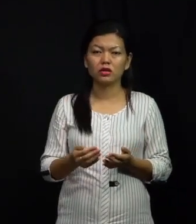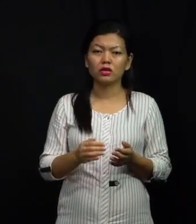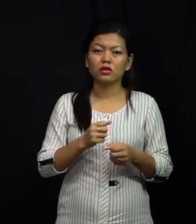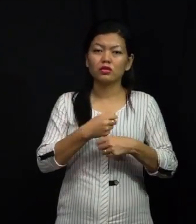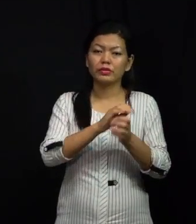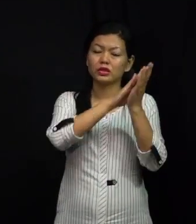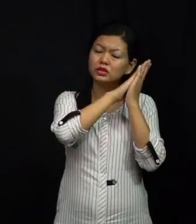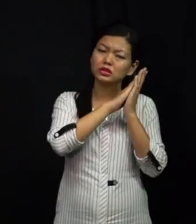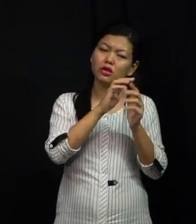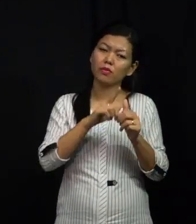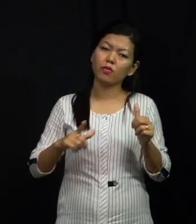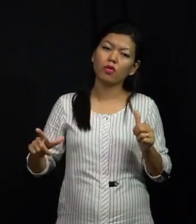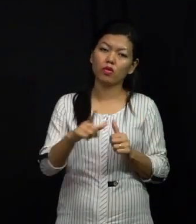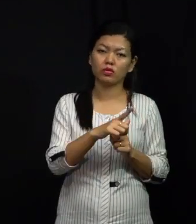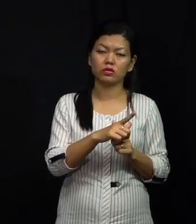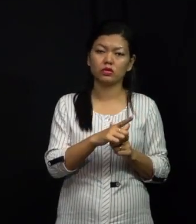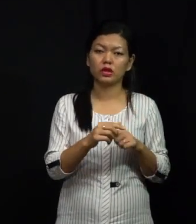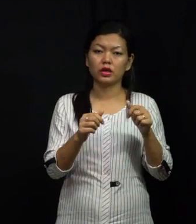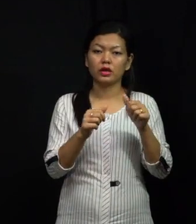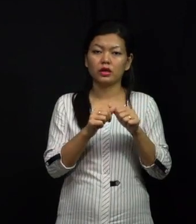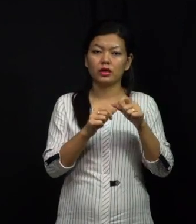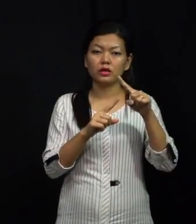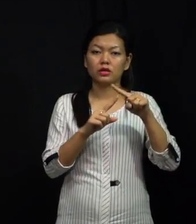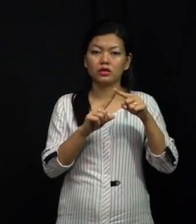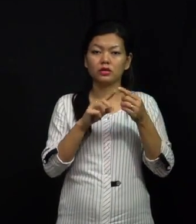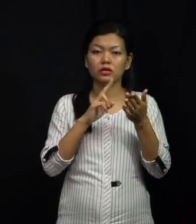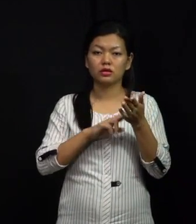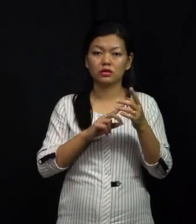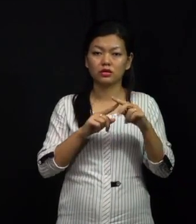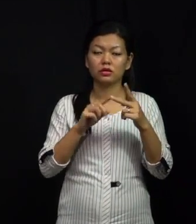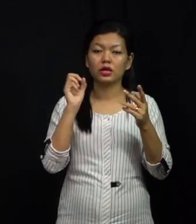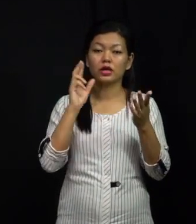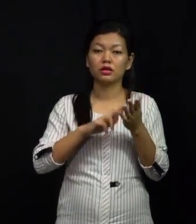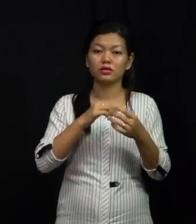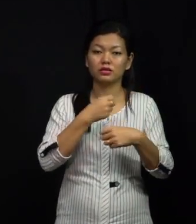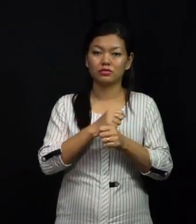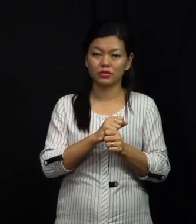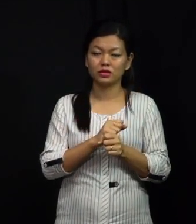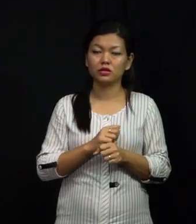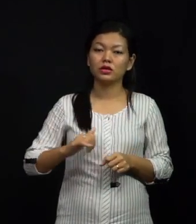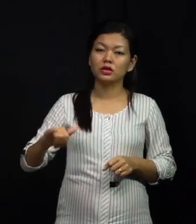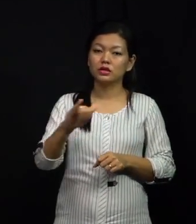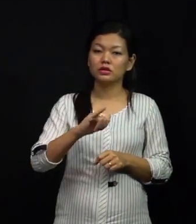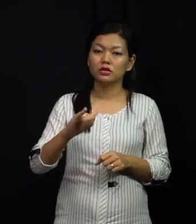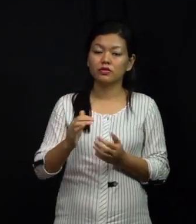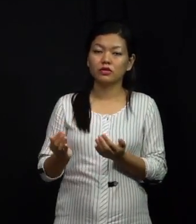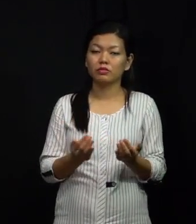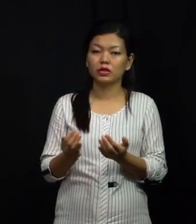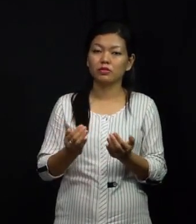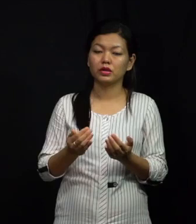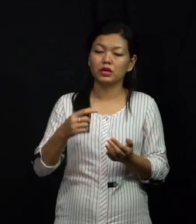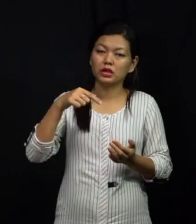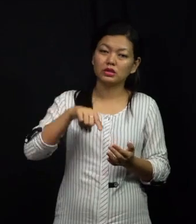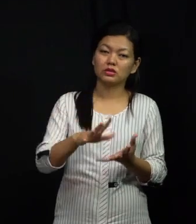right? So the baby in the infancy stage is very self-centered. Okay, and then